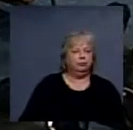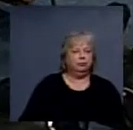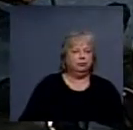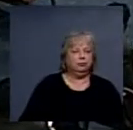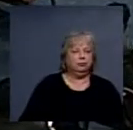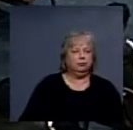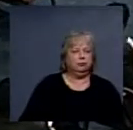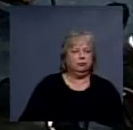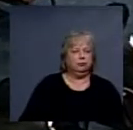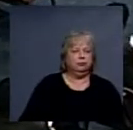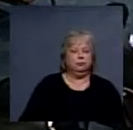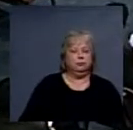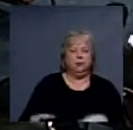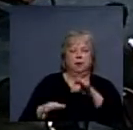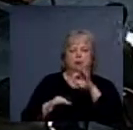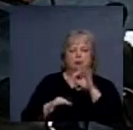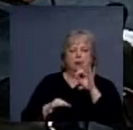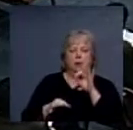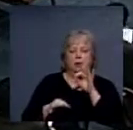A vote